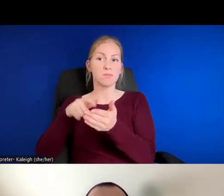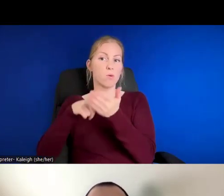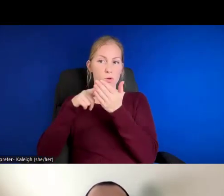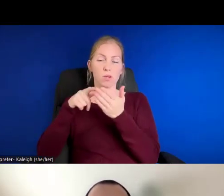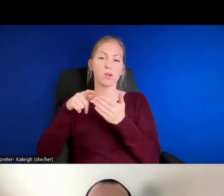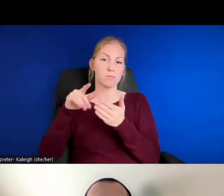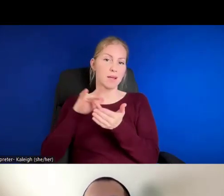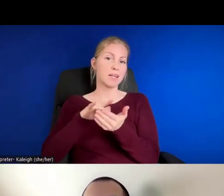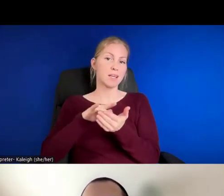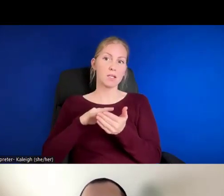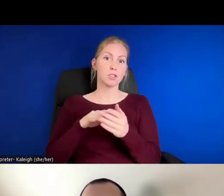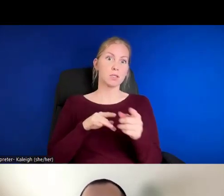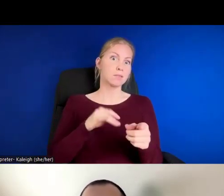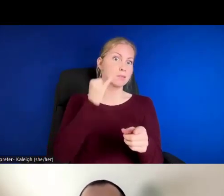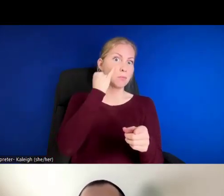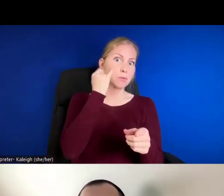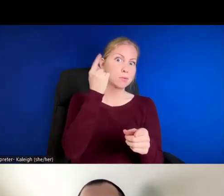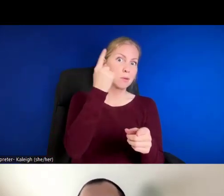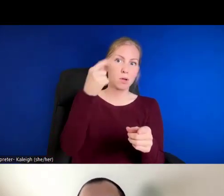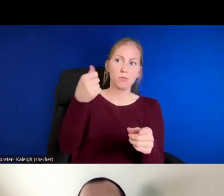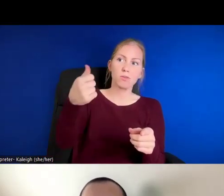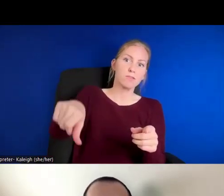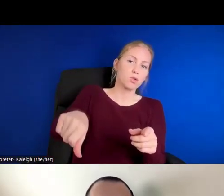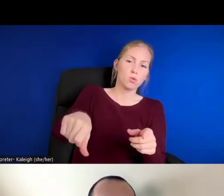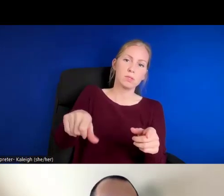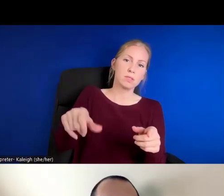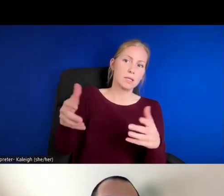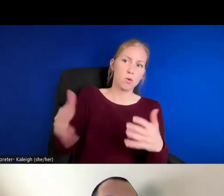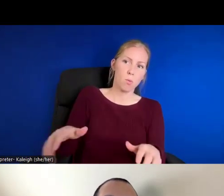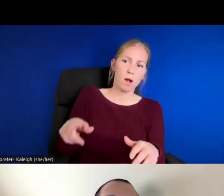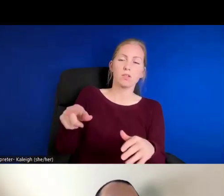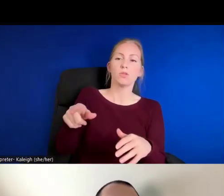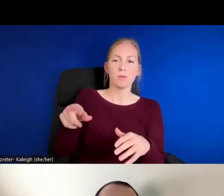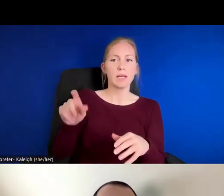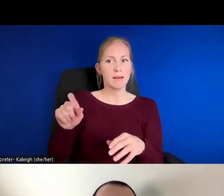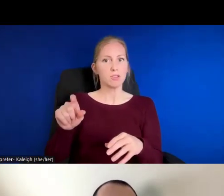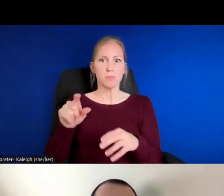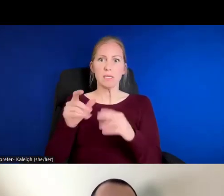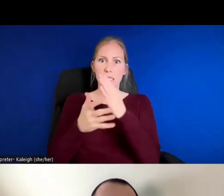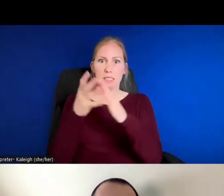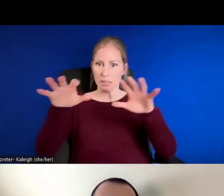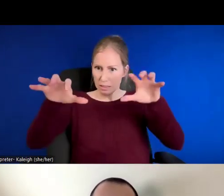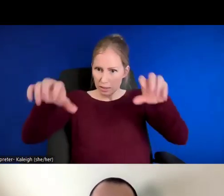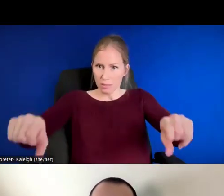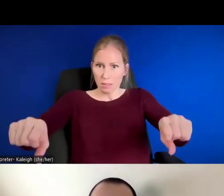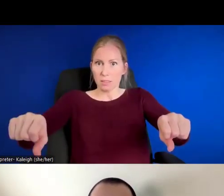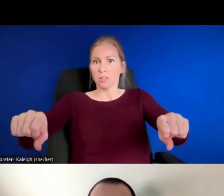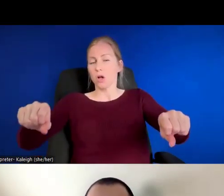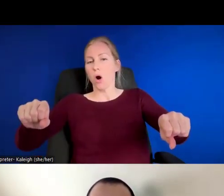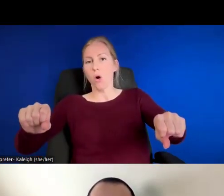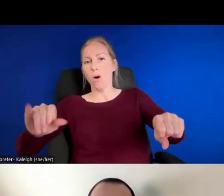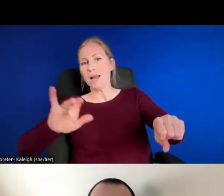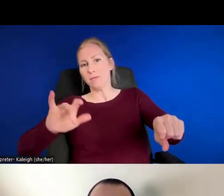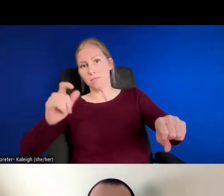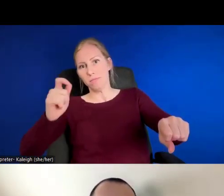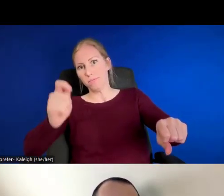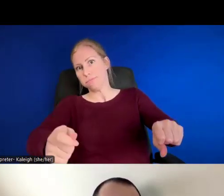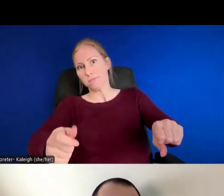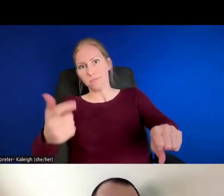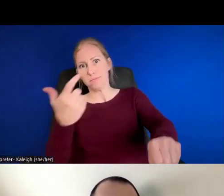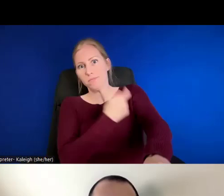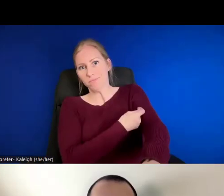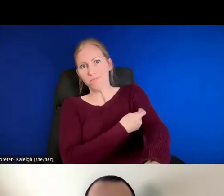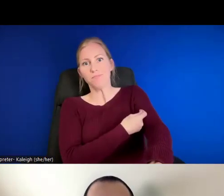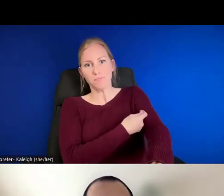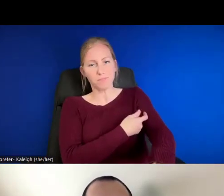staff deem that they need to be manually held down and administered court-ordered